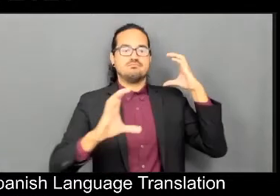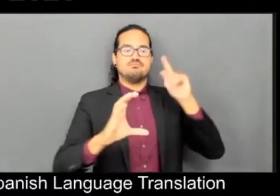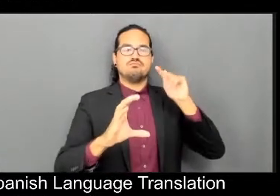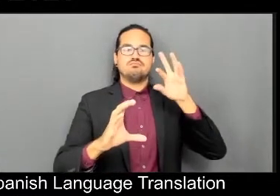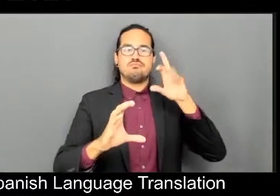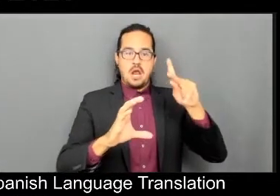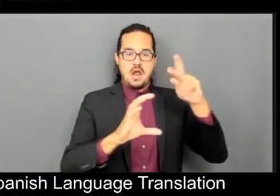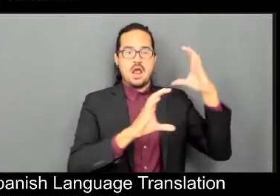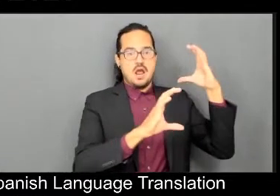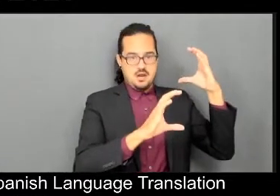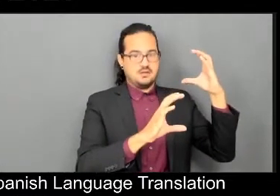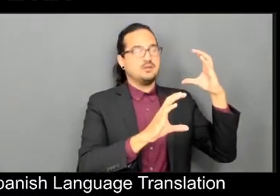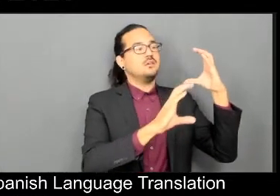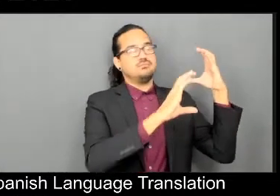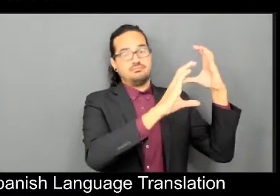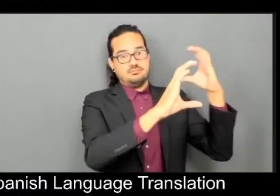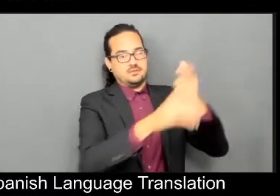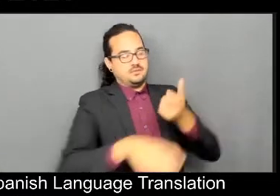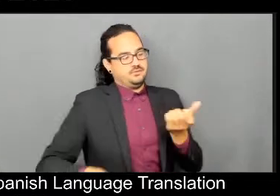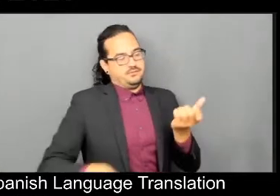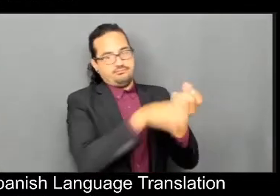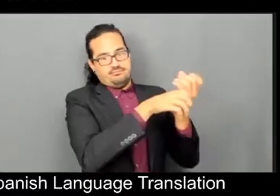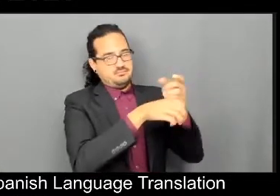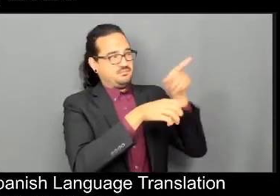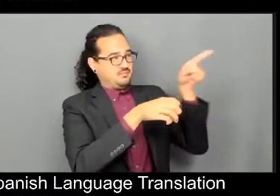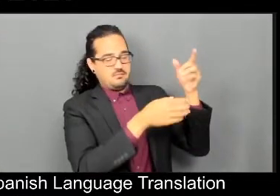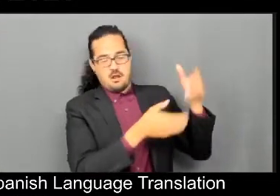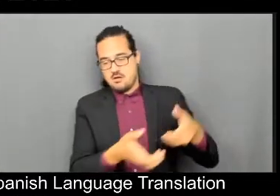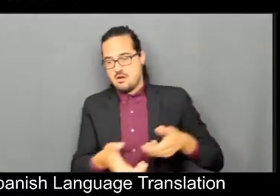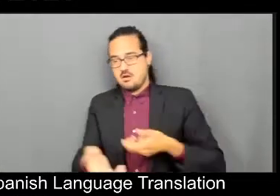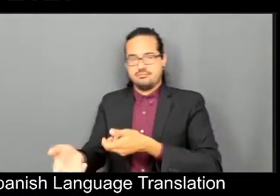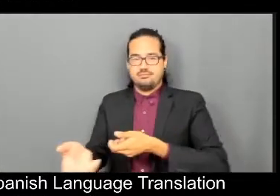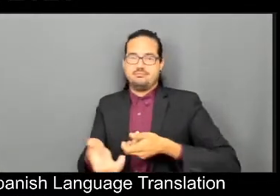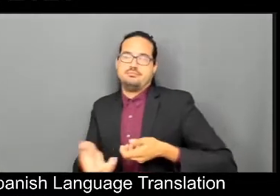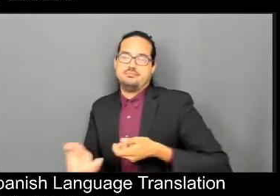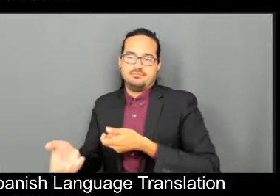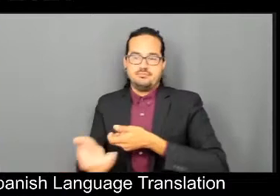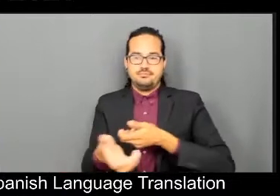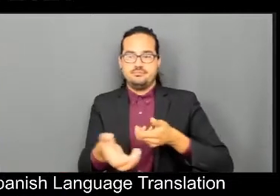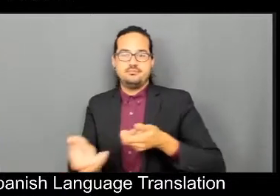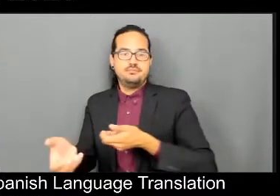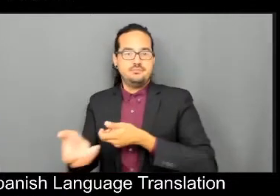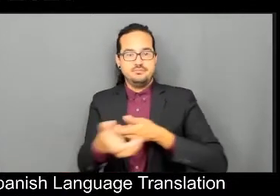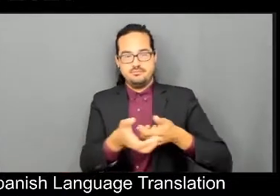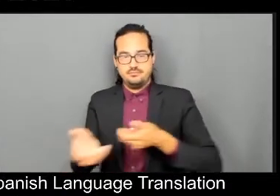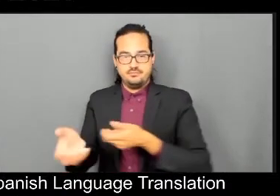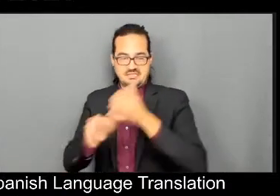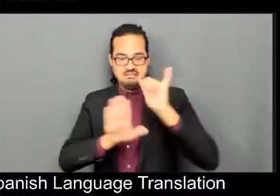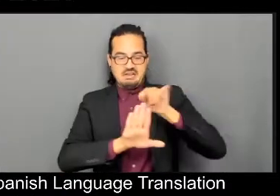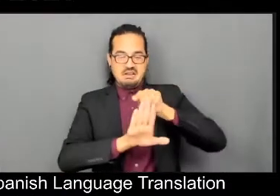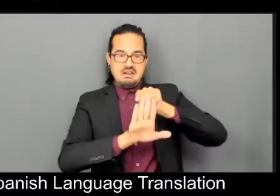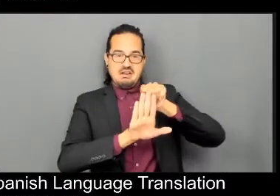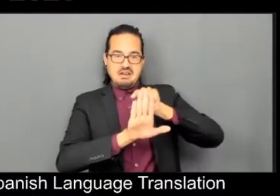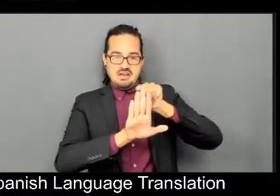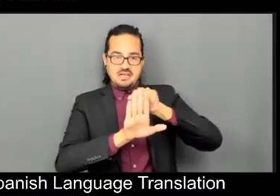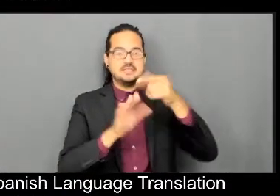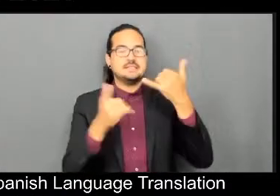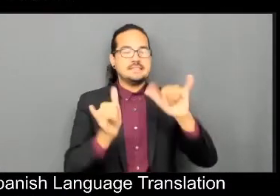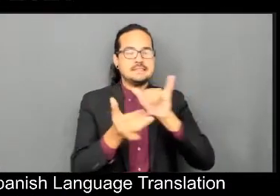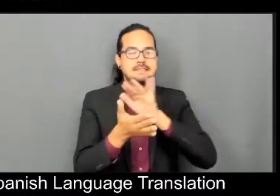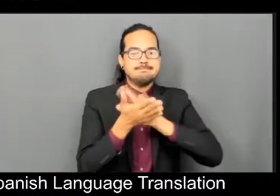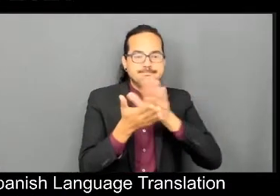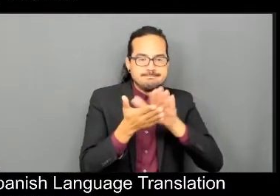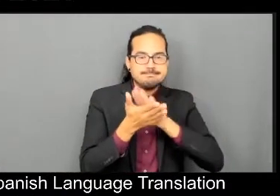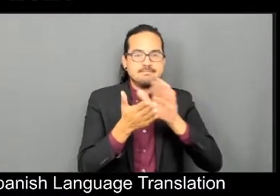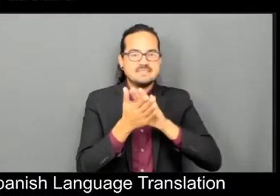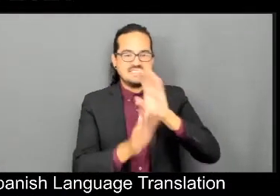line from Charlie through Zulu. So still mopping up, things are looking really good. They only found a few small duffers there